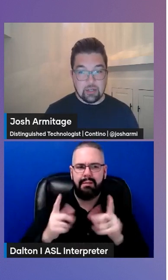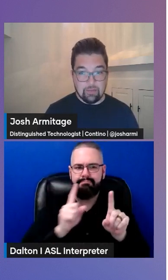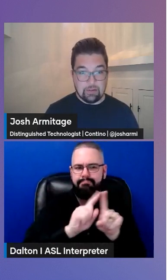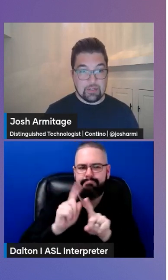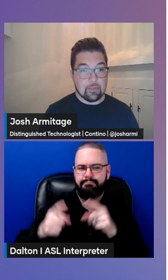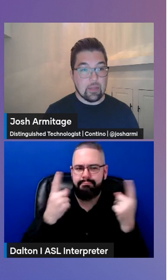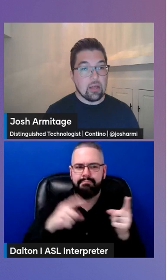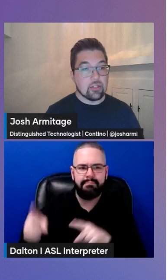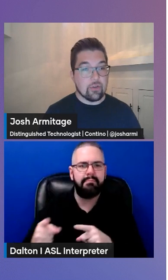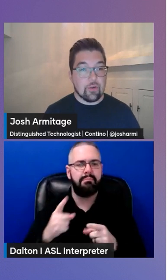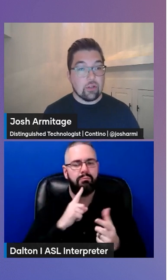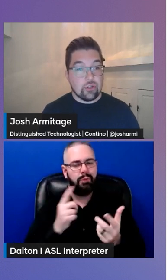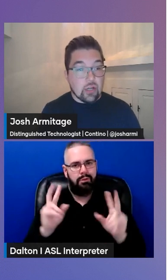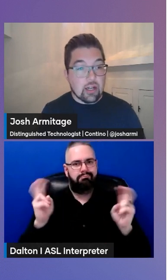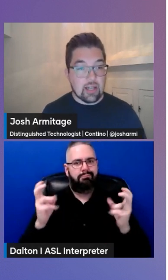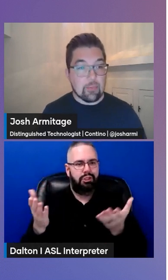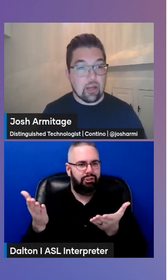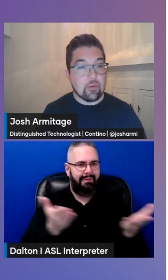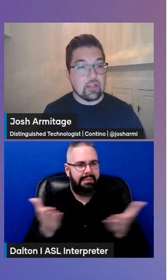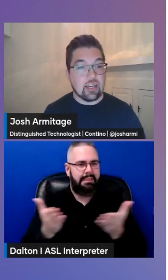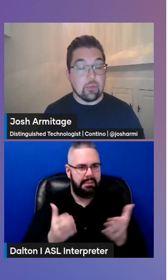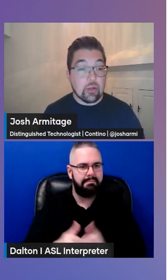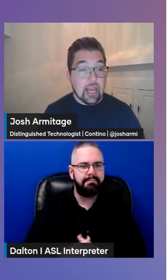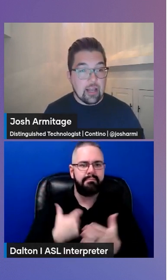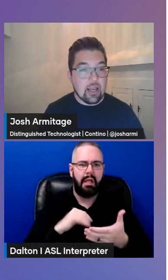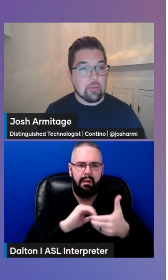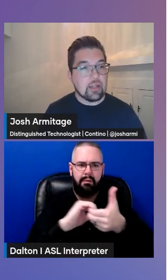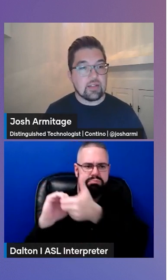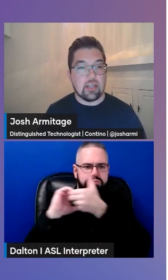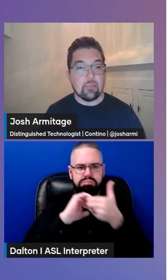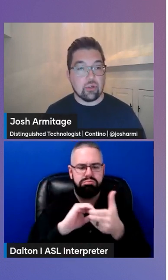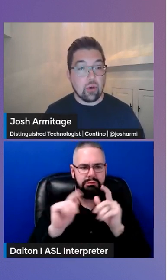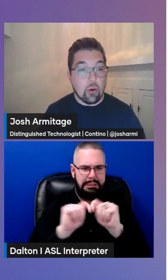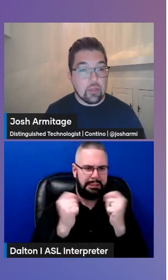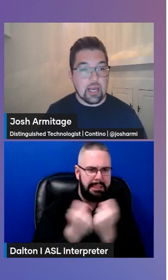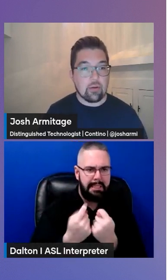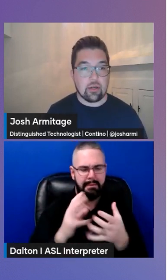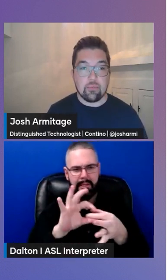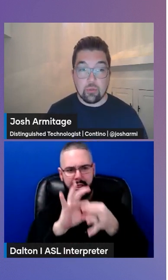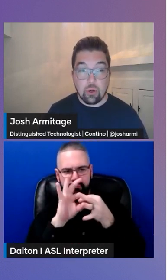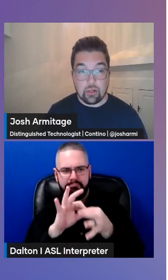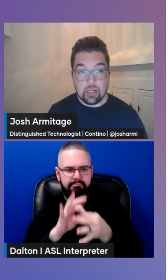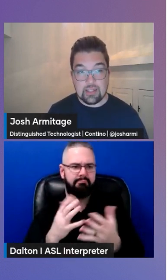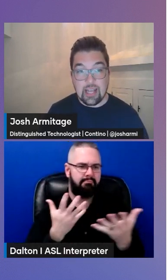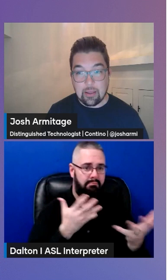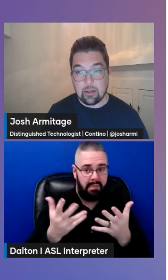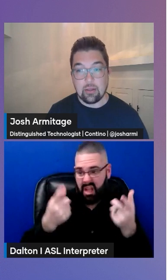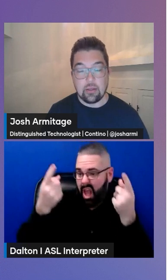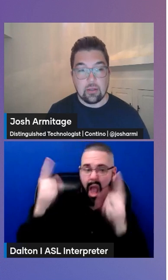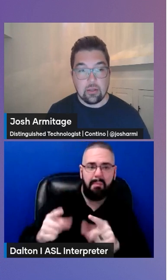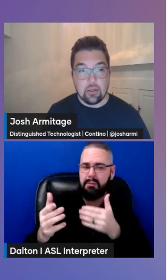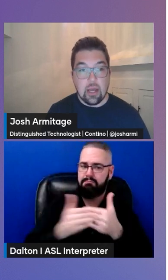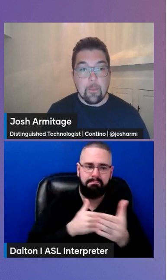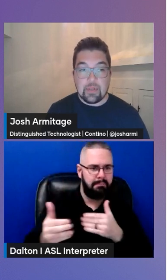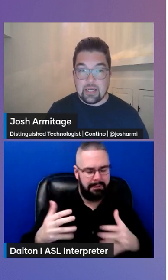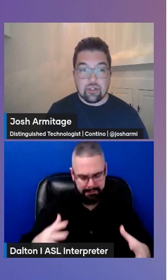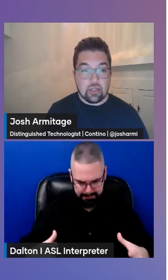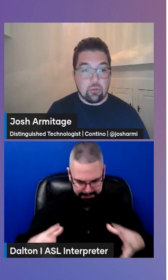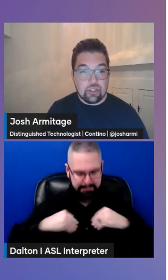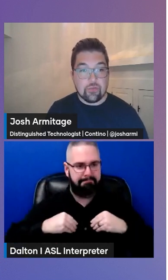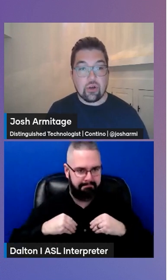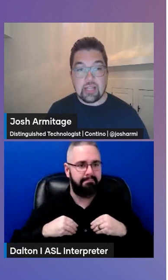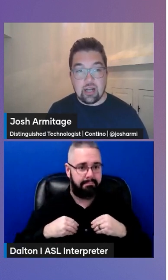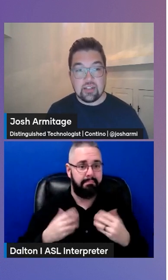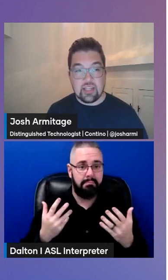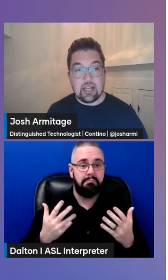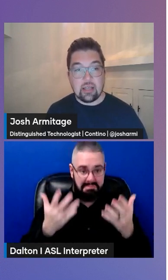a service. So first you can collaborate with a team. You get in there with a team, you own the outcome, you work on it together. Potentially, once